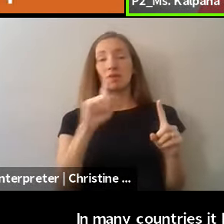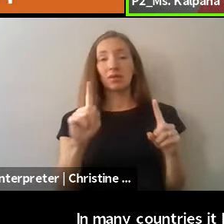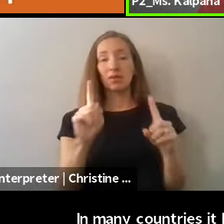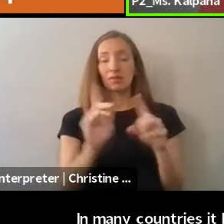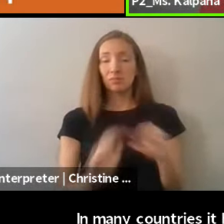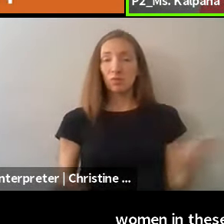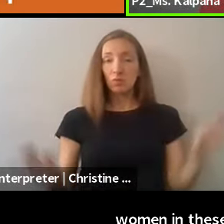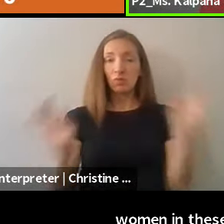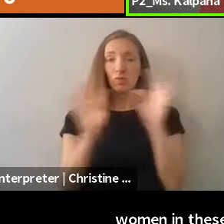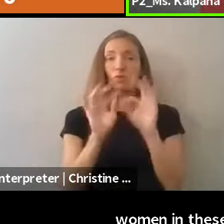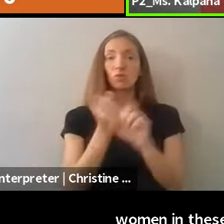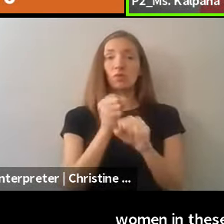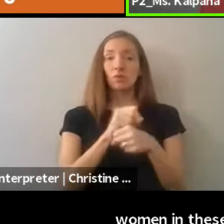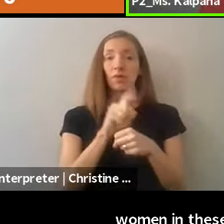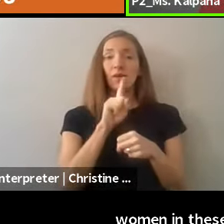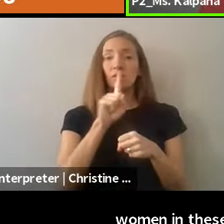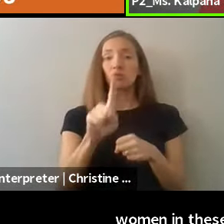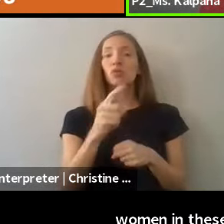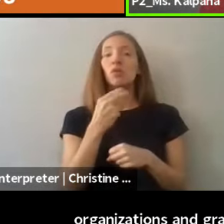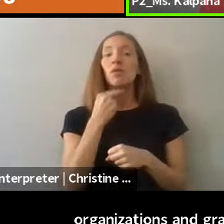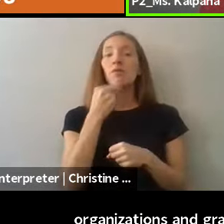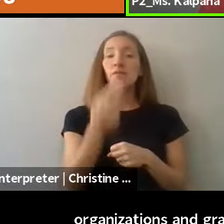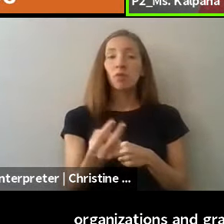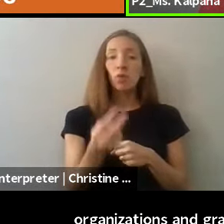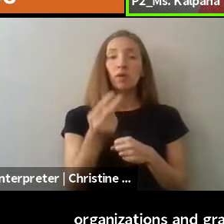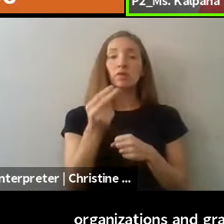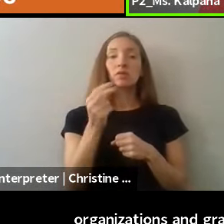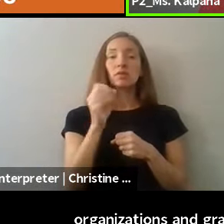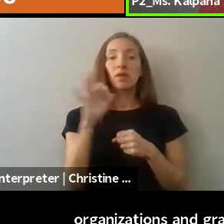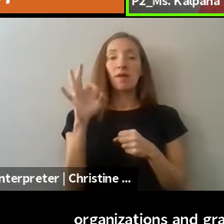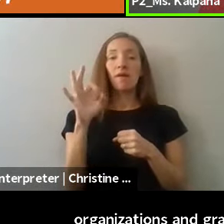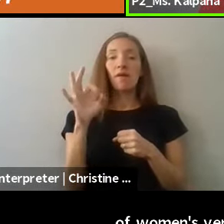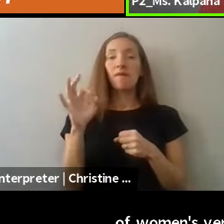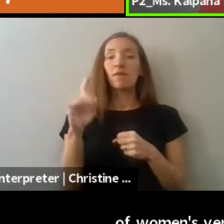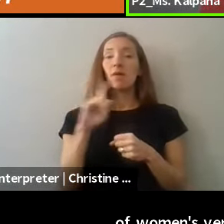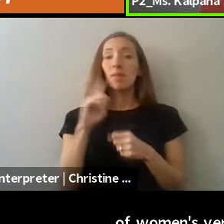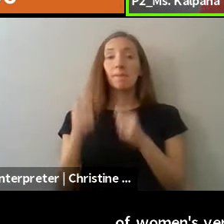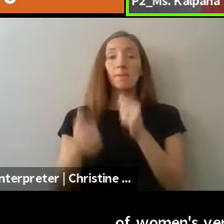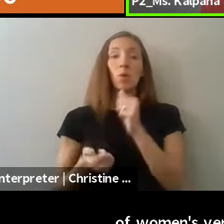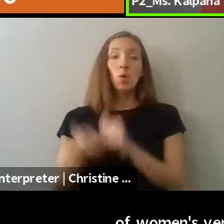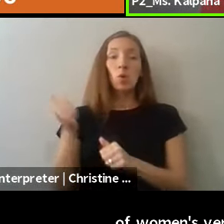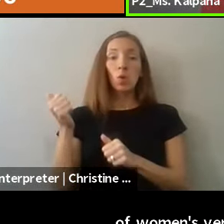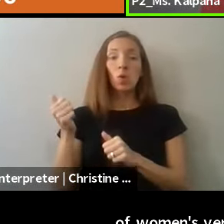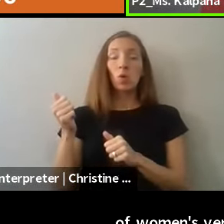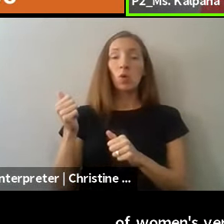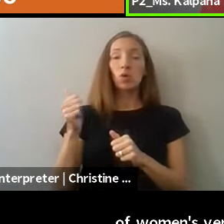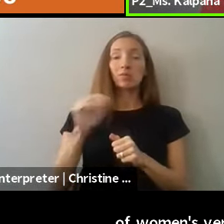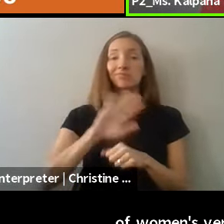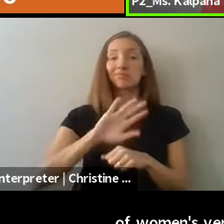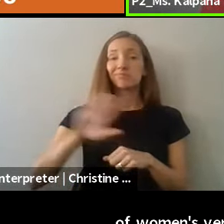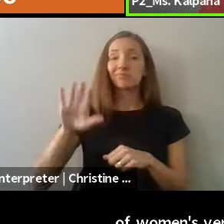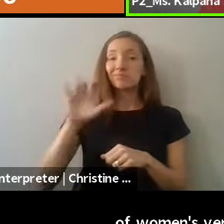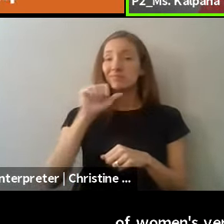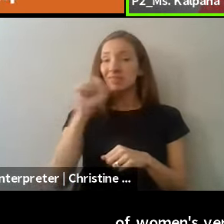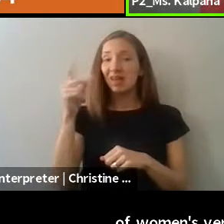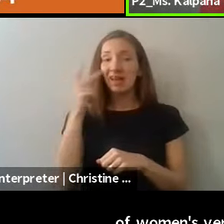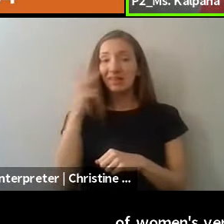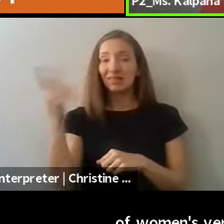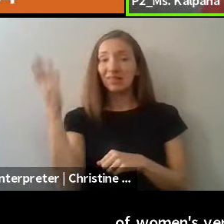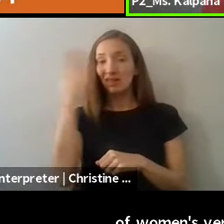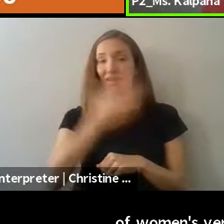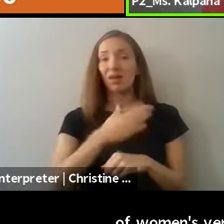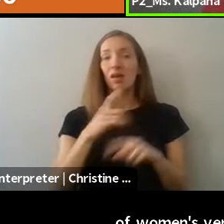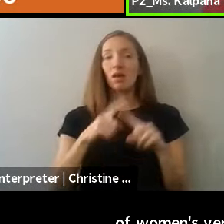ensure the voices of the most excluded are not only heard, but have a seat at the table. In the context of